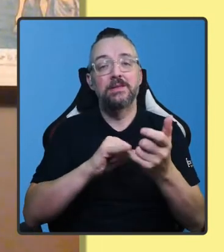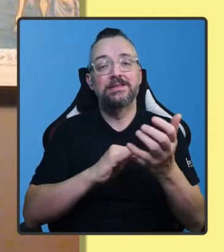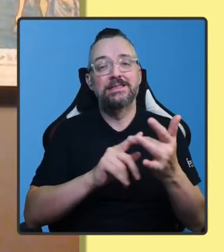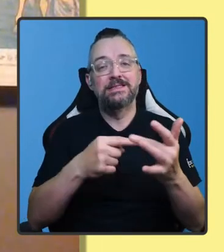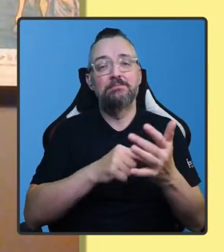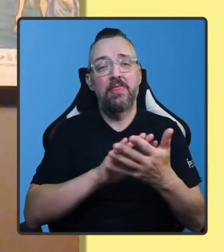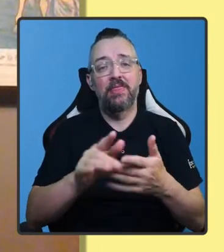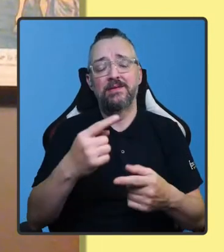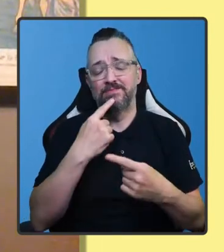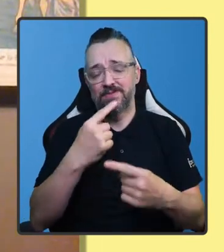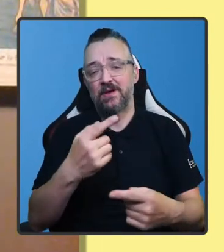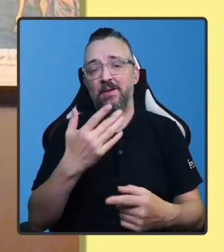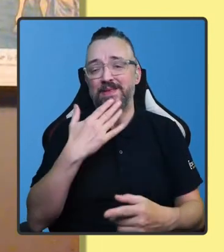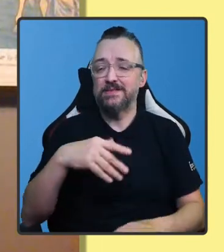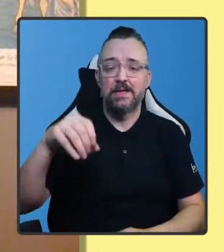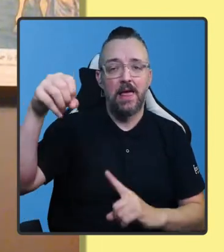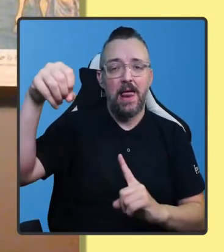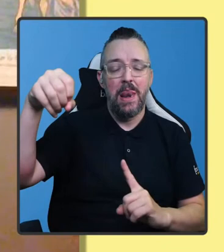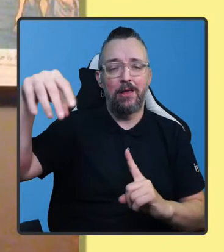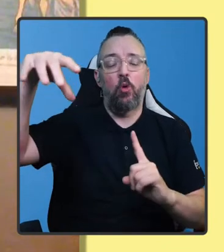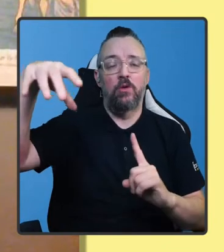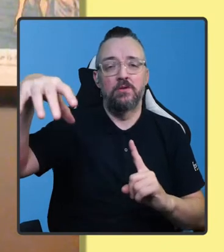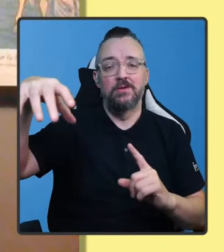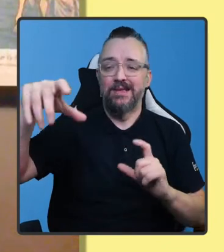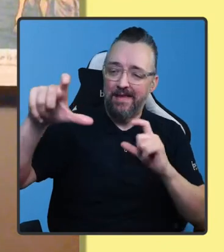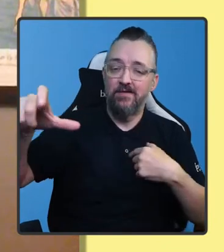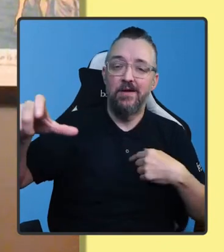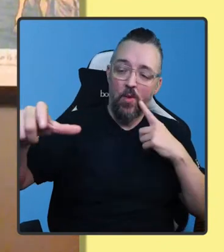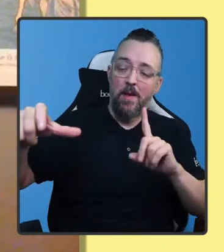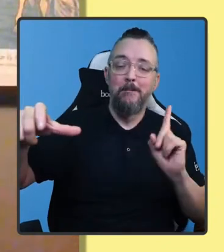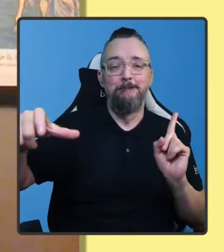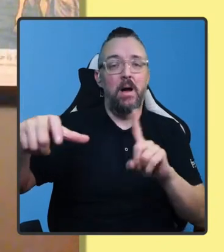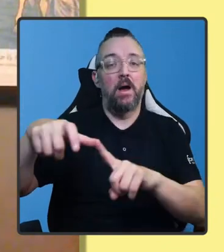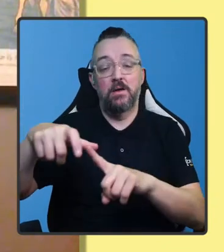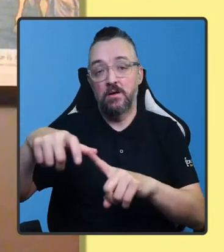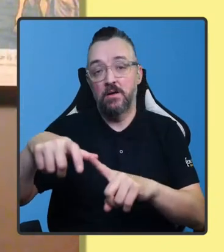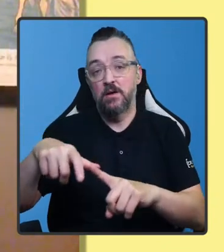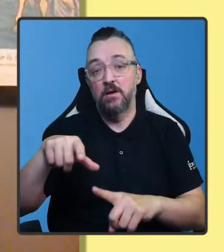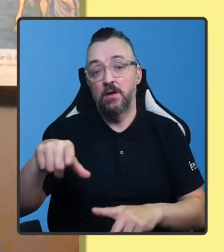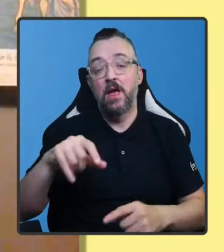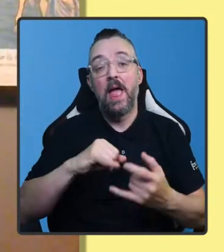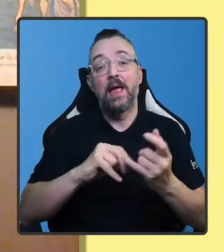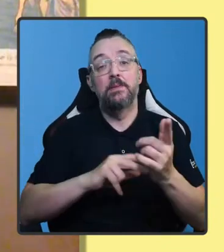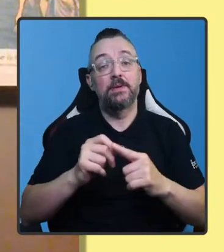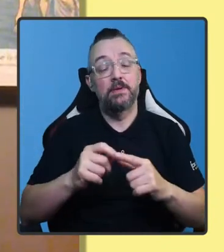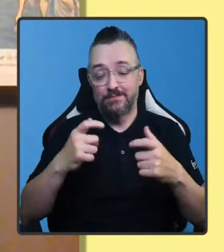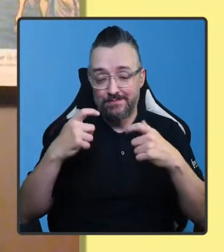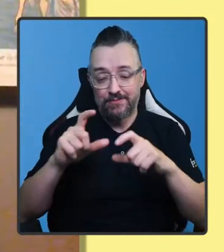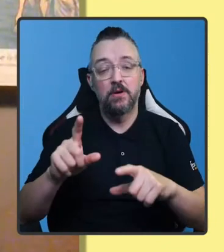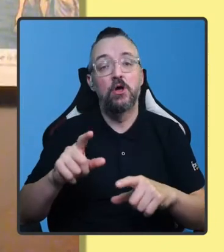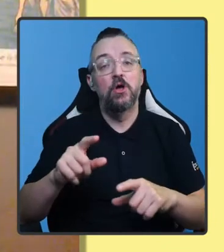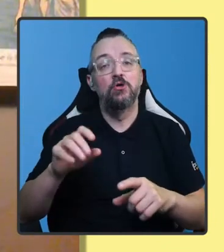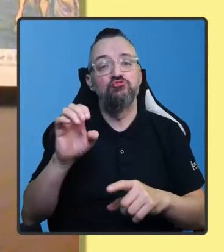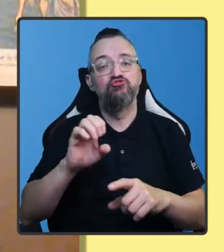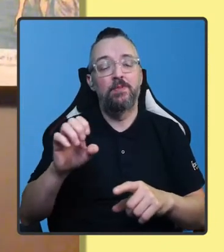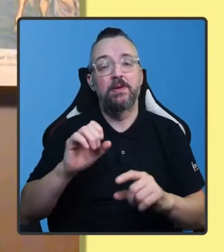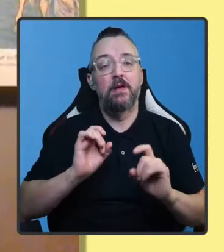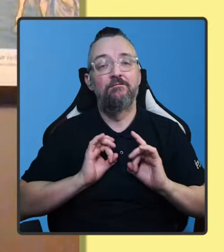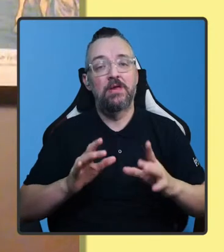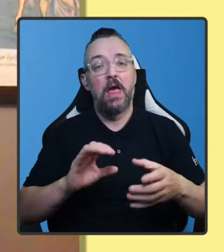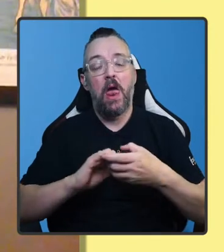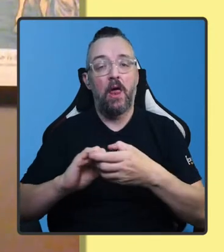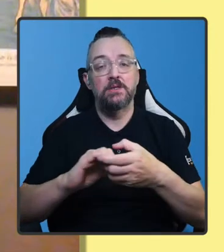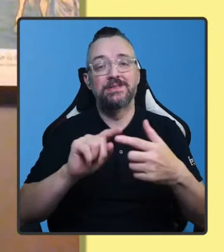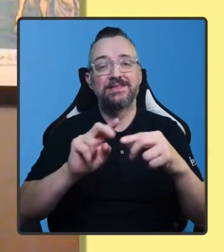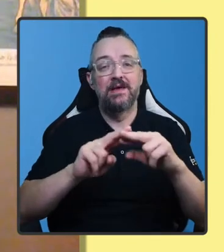to leave a light on for Scotland. Conference, the SNP remains a member party of the European Free Alliance, despite the fact Brexit